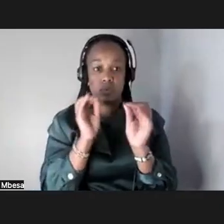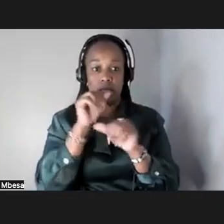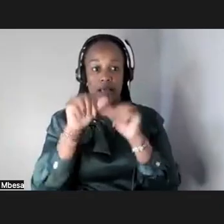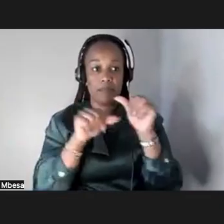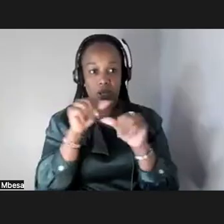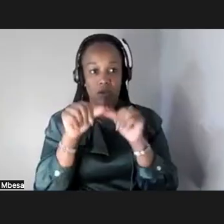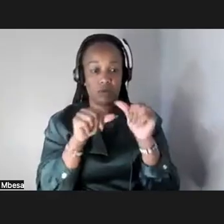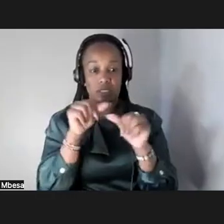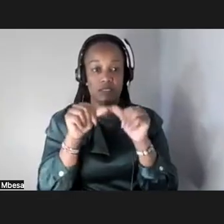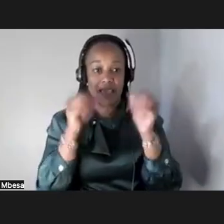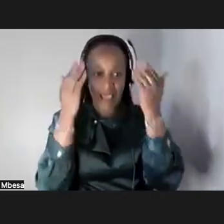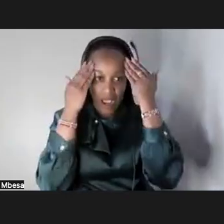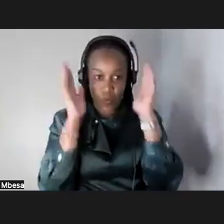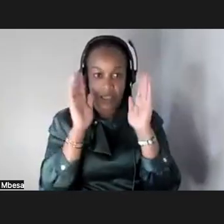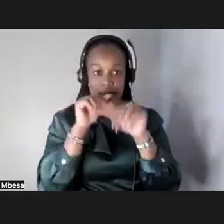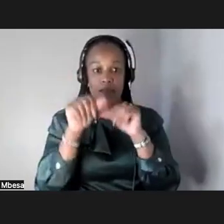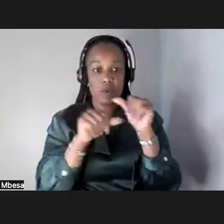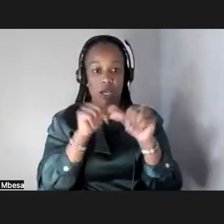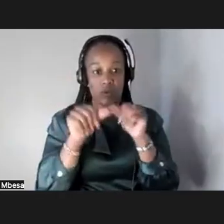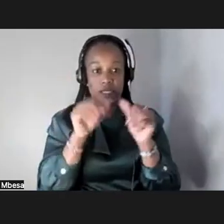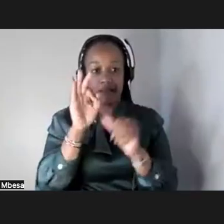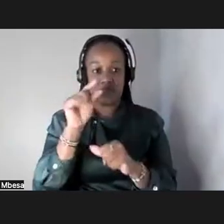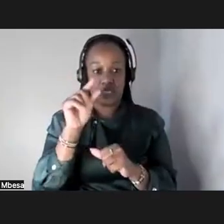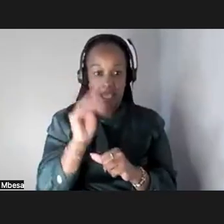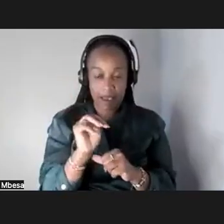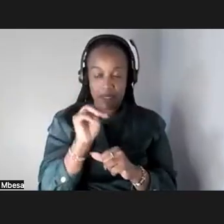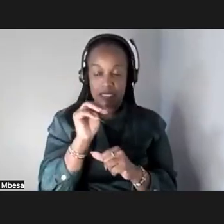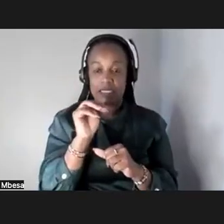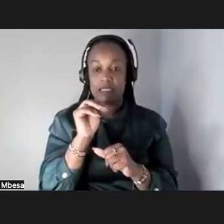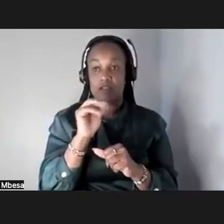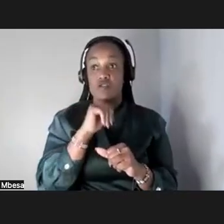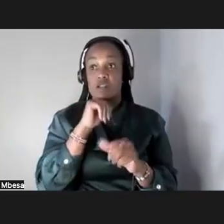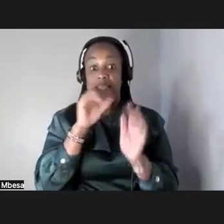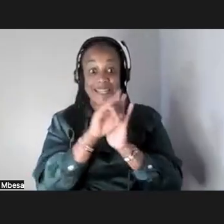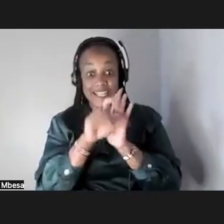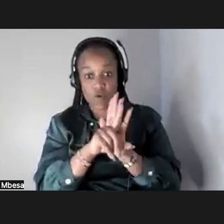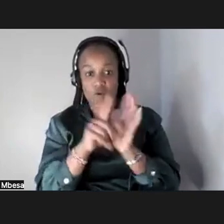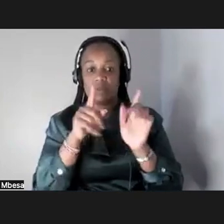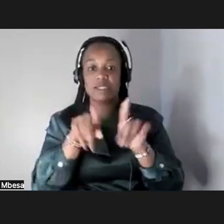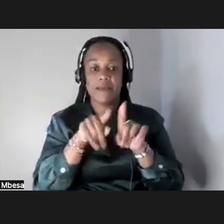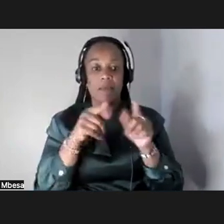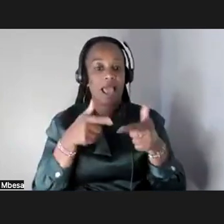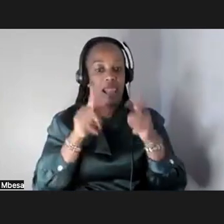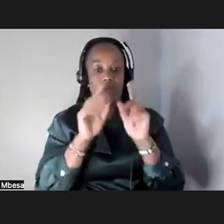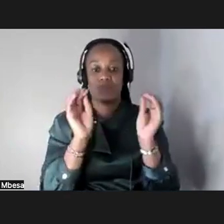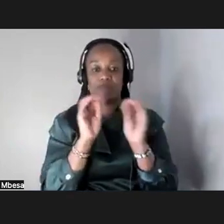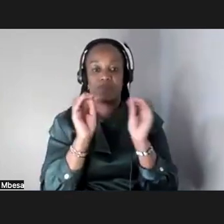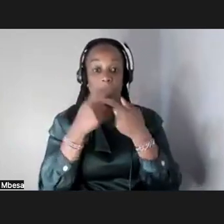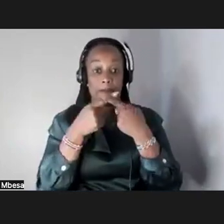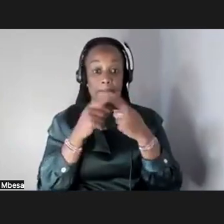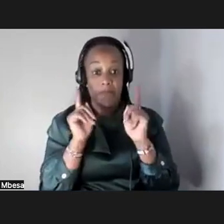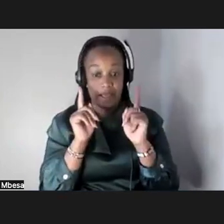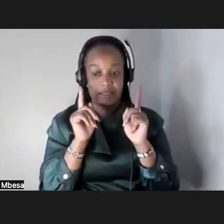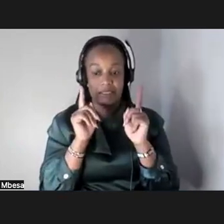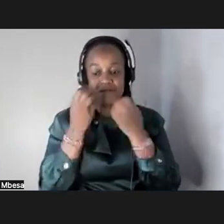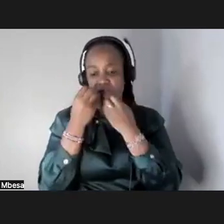they're just aware that FGM is illegal and it is not allowed, but there is minimal knowledge on the health consequences of